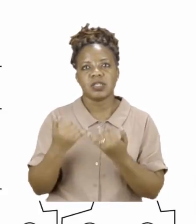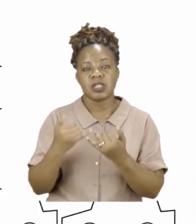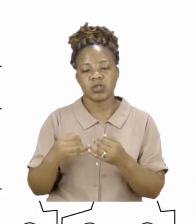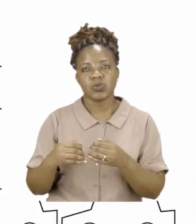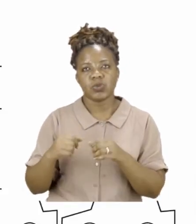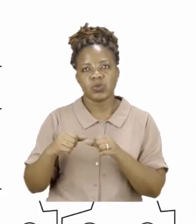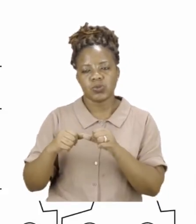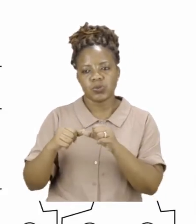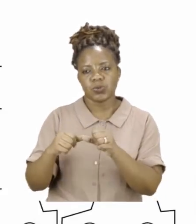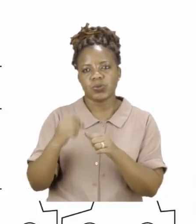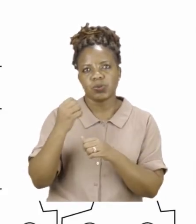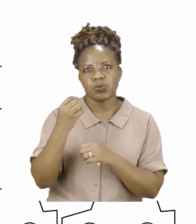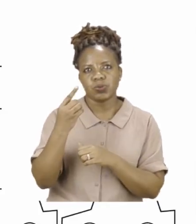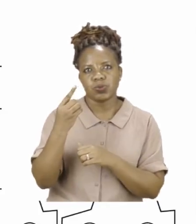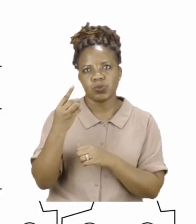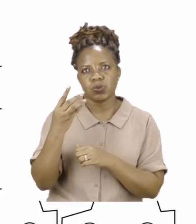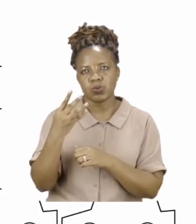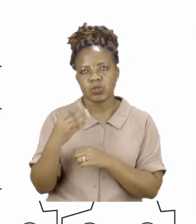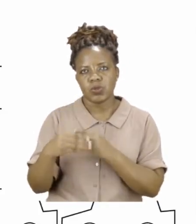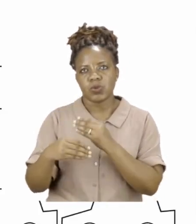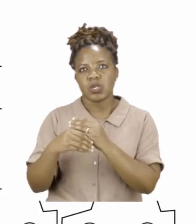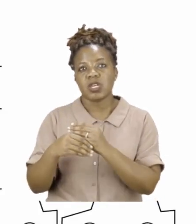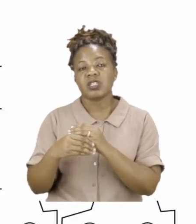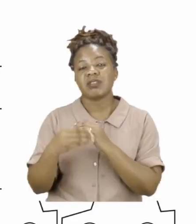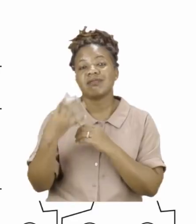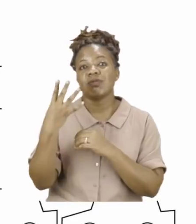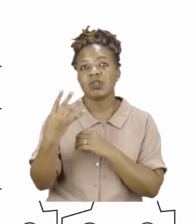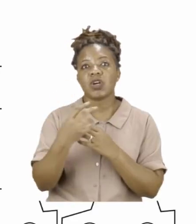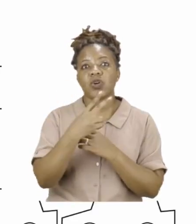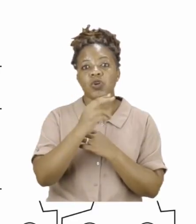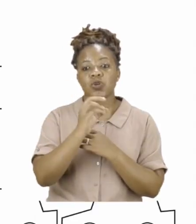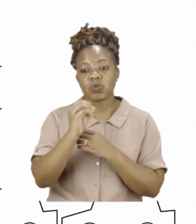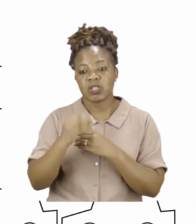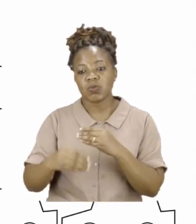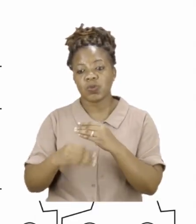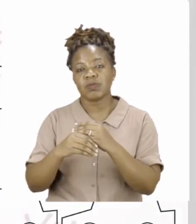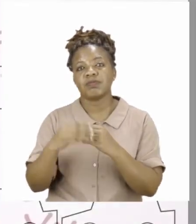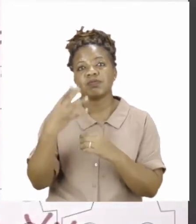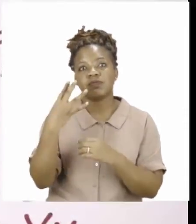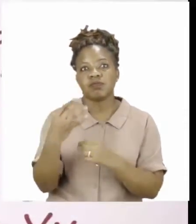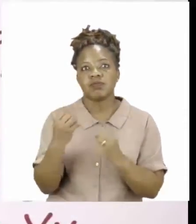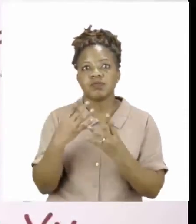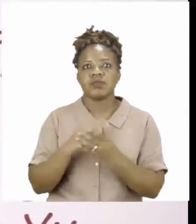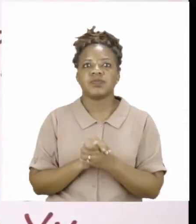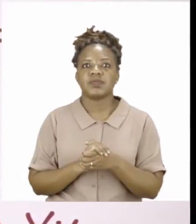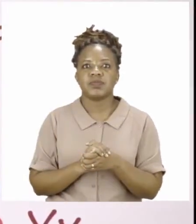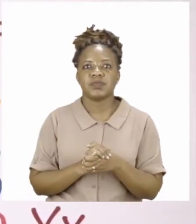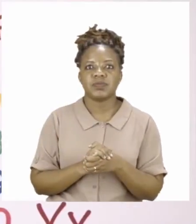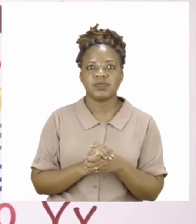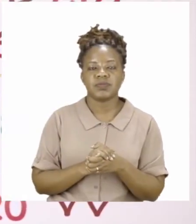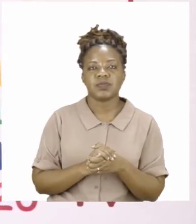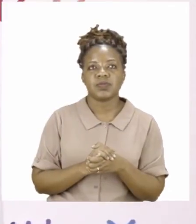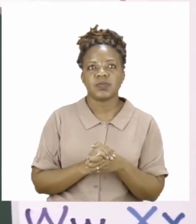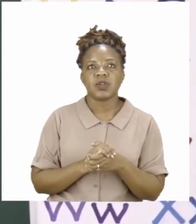counting from the number 20. Let's take a look at the counters. Now, as you can see, I have